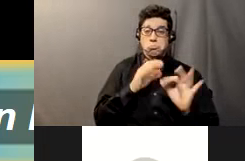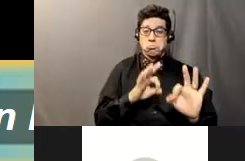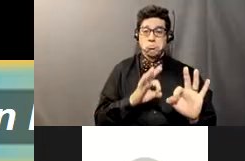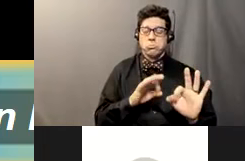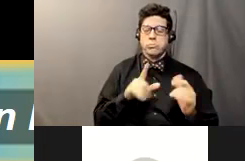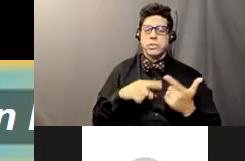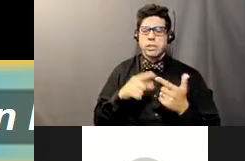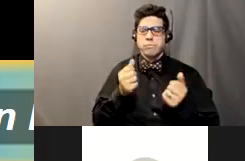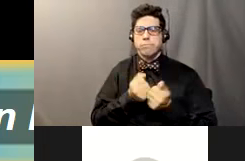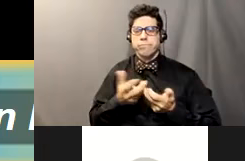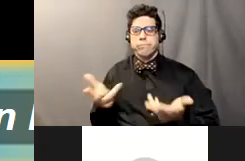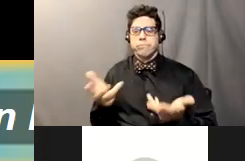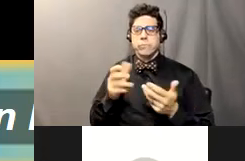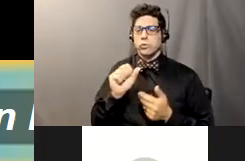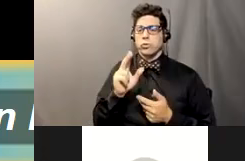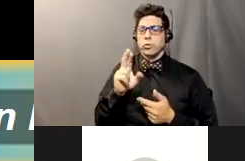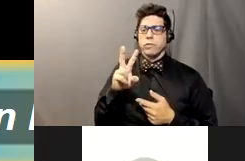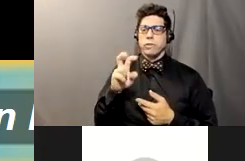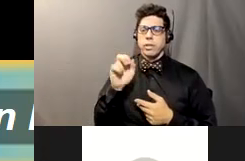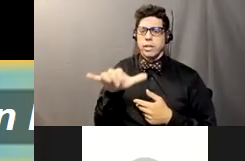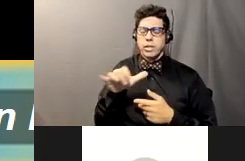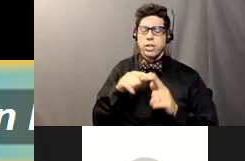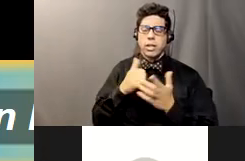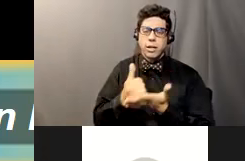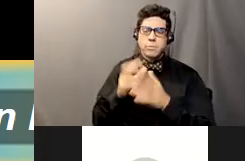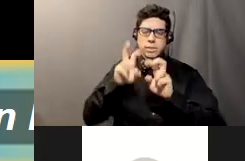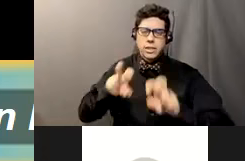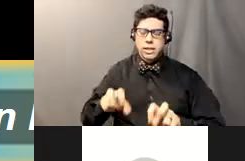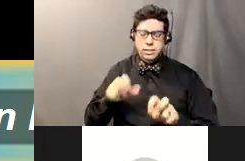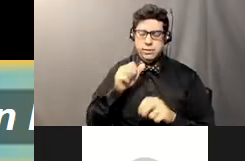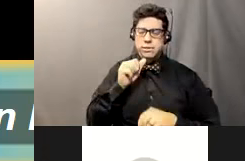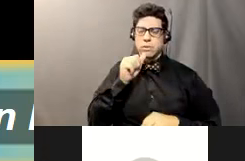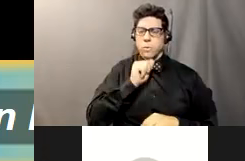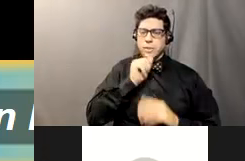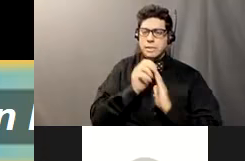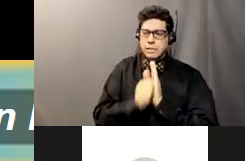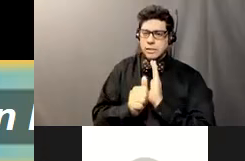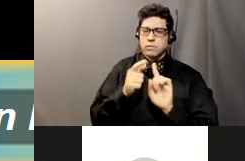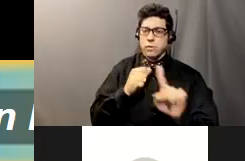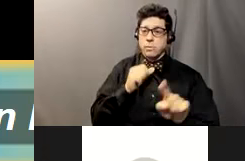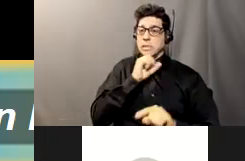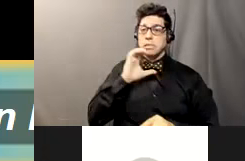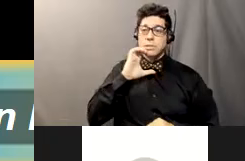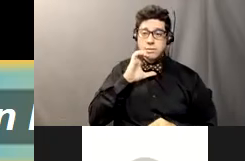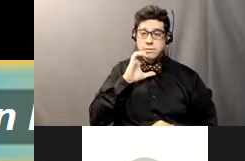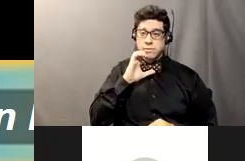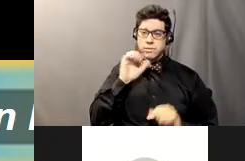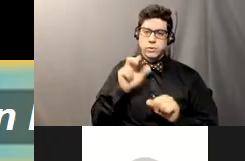were able to distribute a survey to assess coping skills that are used by seniors, so we can use that information at a later time.